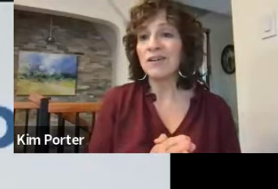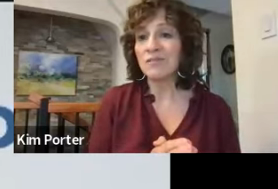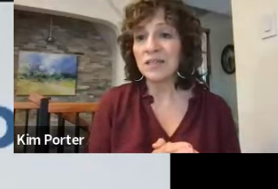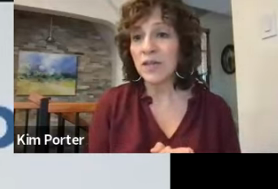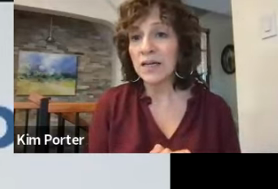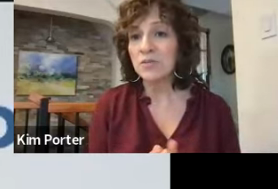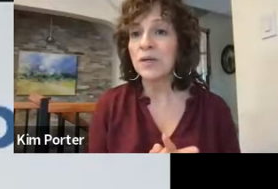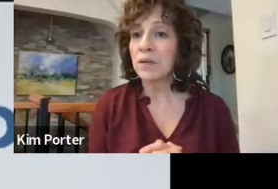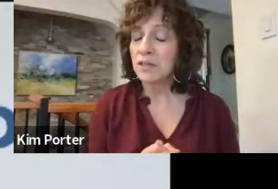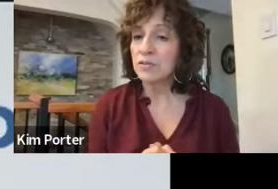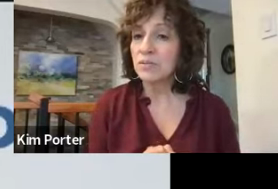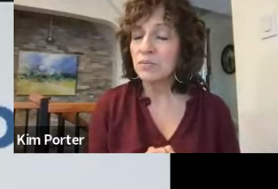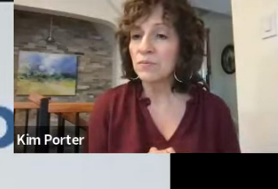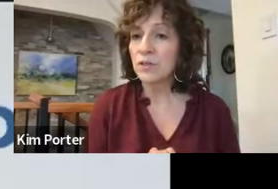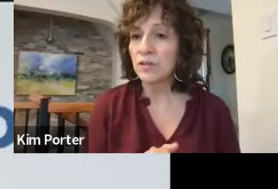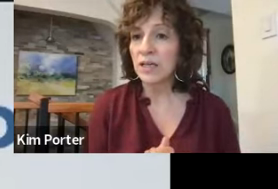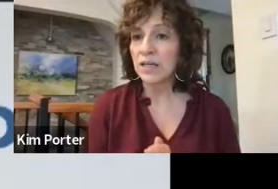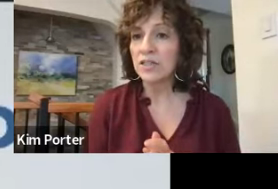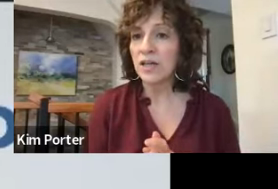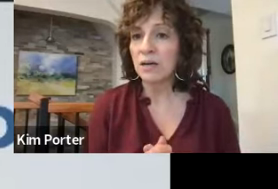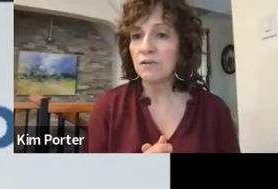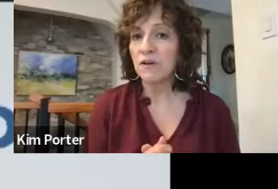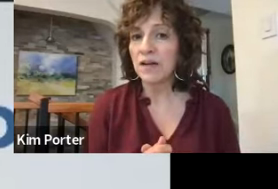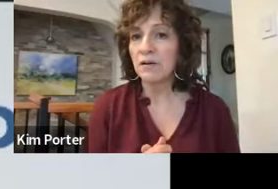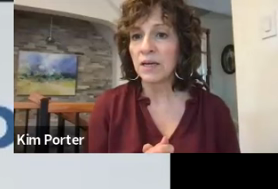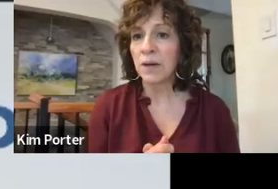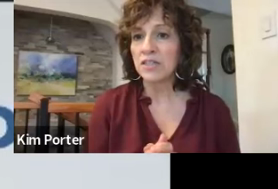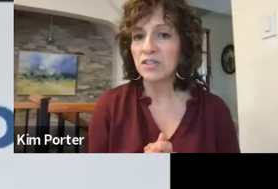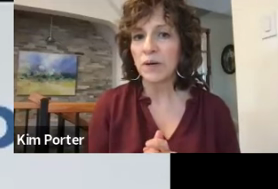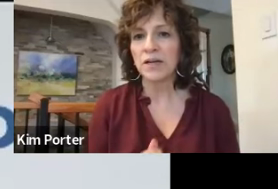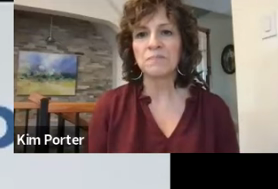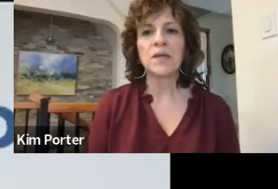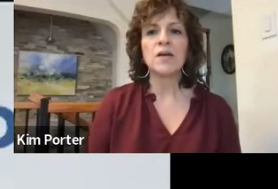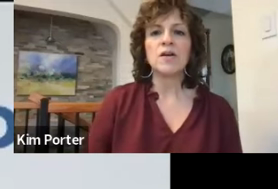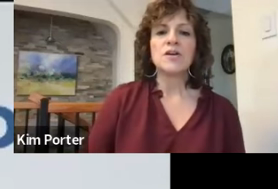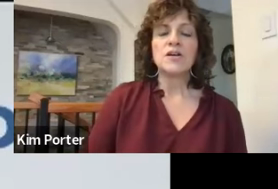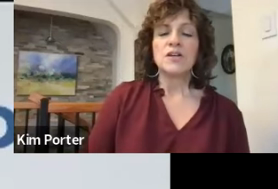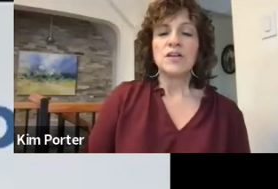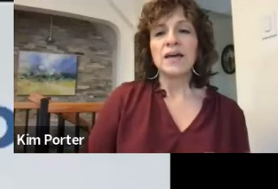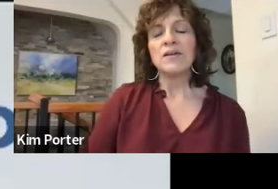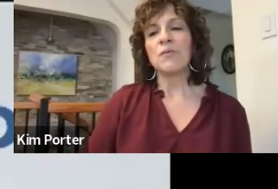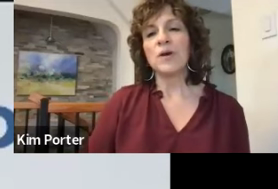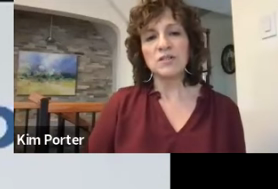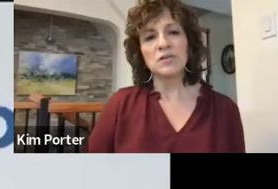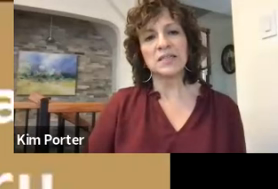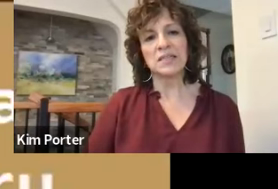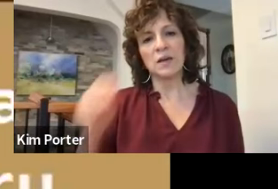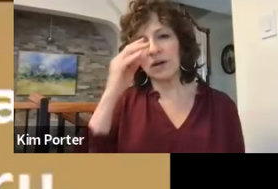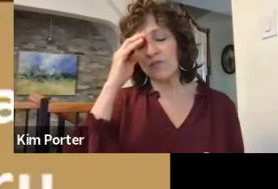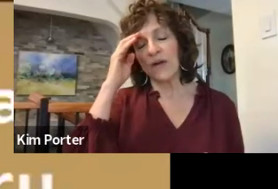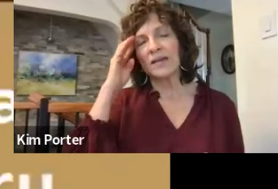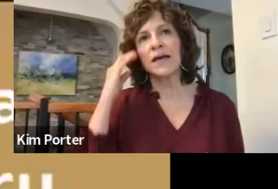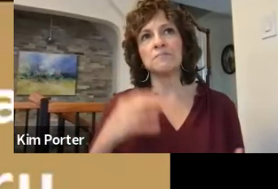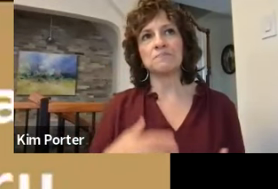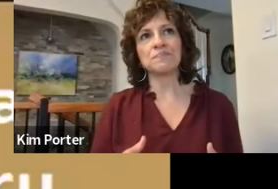say, I don't really know the answer, but I'm going to do some looking into that and I'm going to find out and get back to you about it. And we also like to think